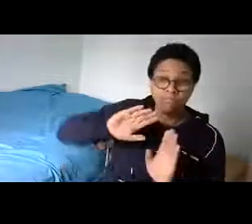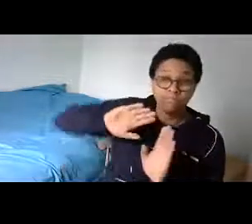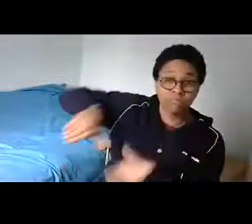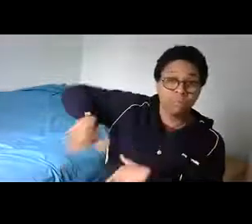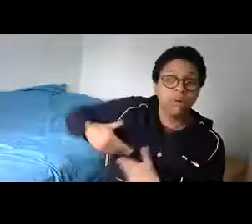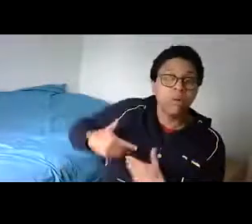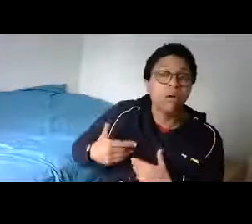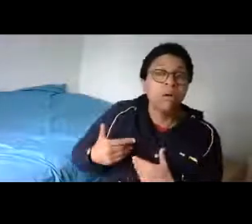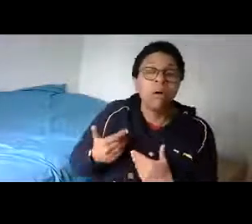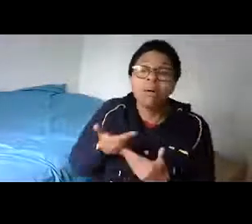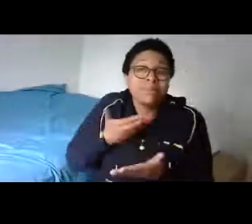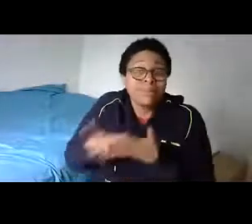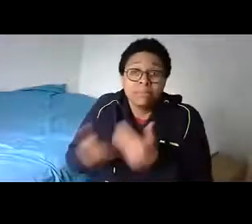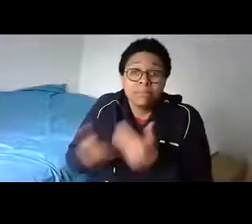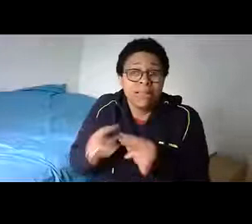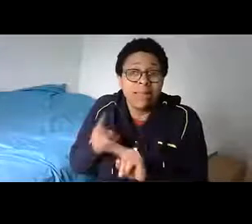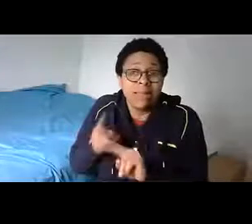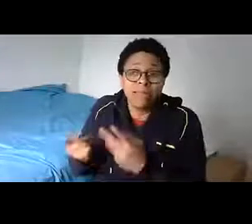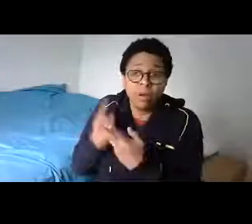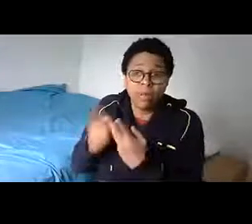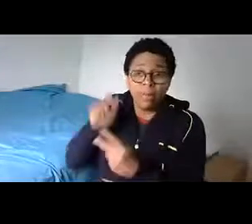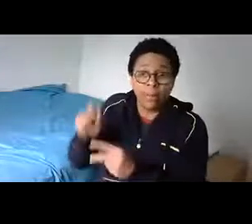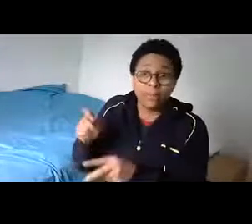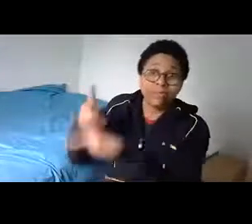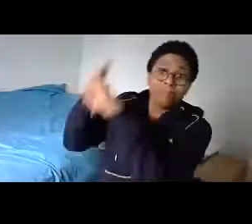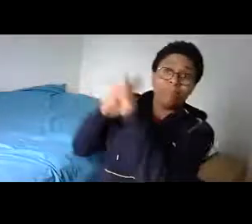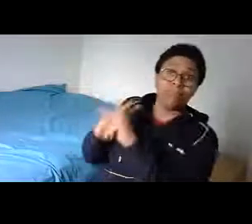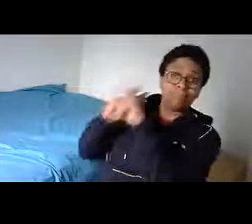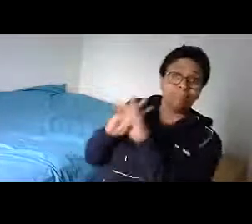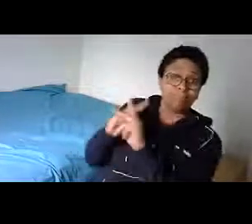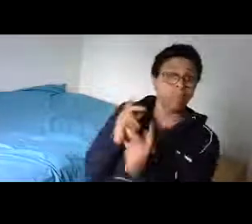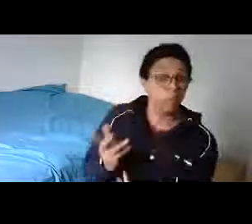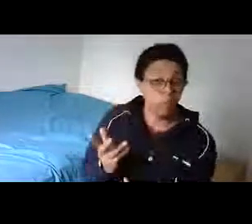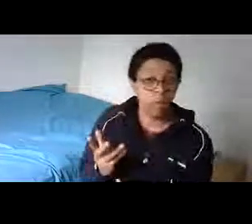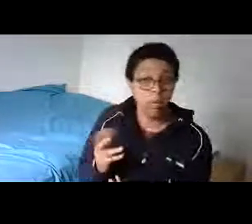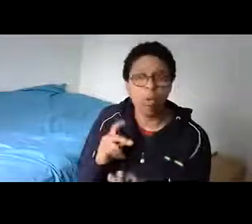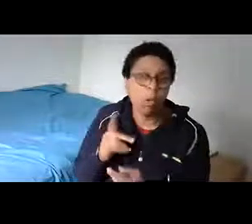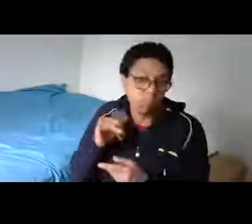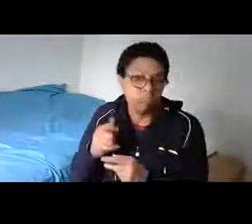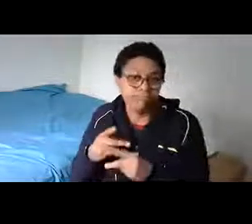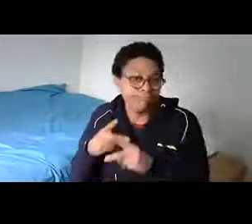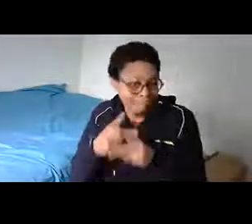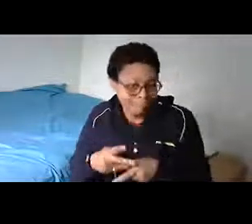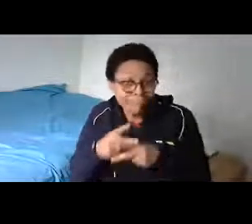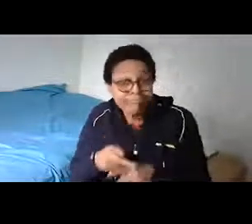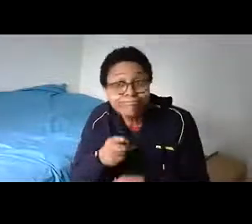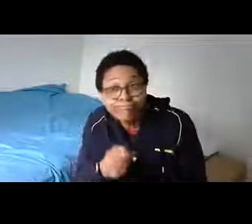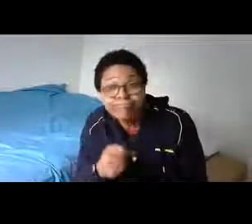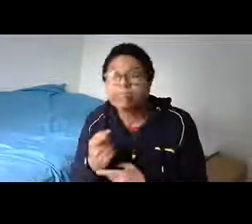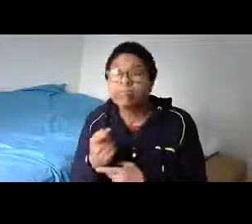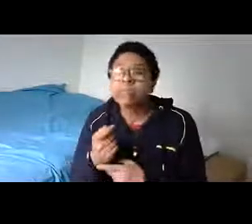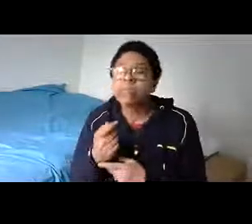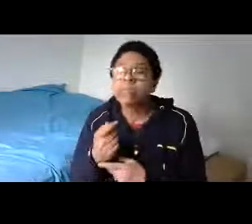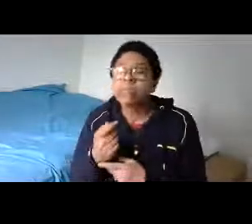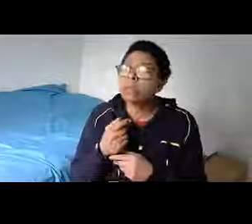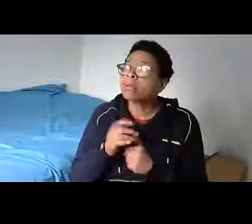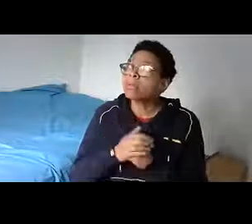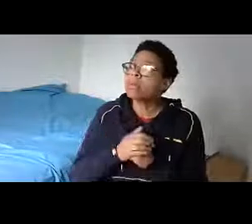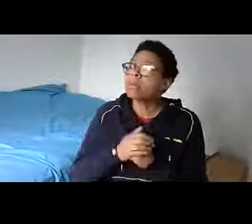from someone, carers or other, like organizations or whatever, to meet those